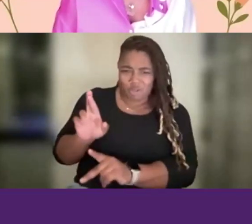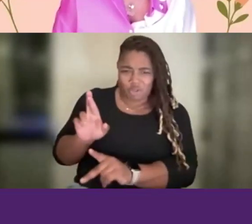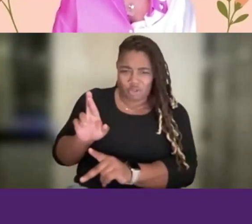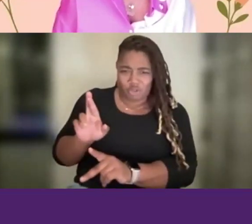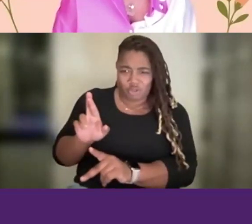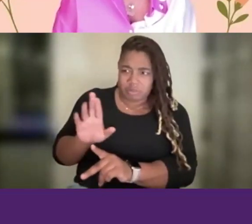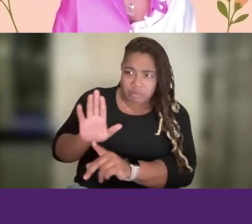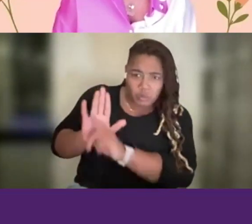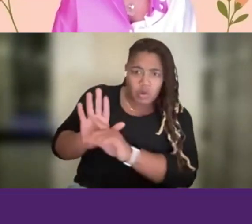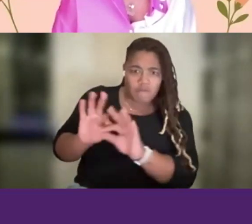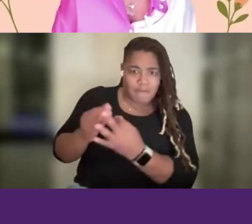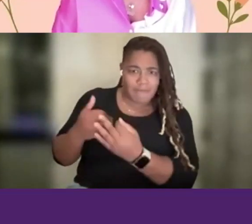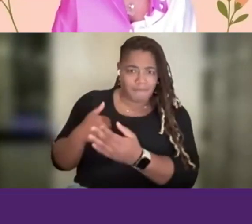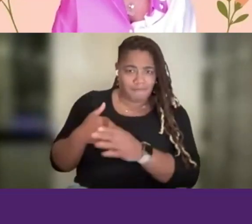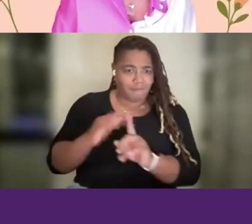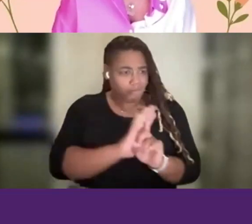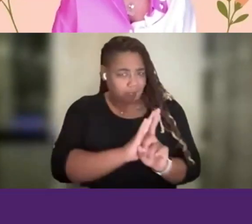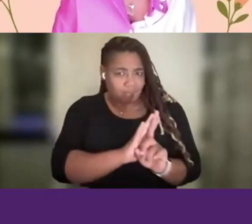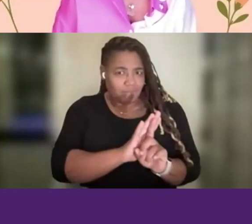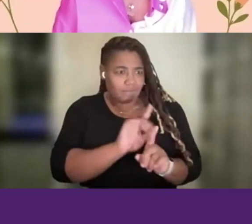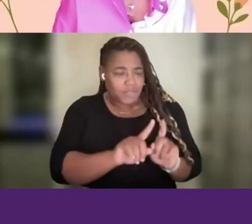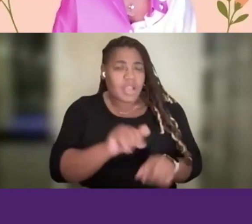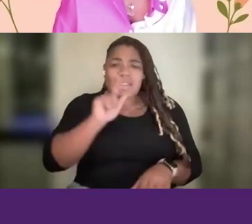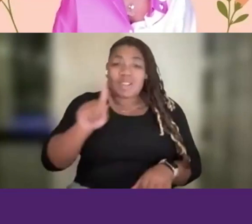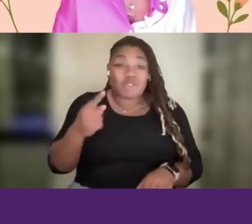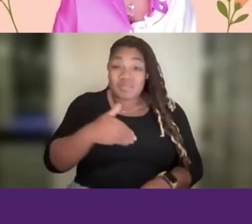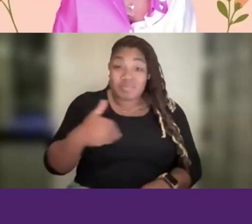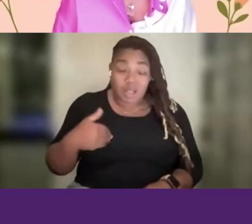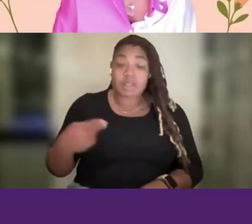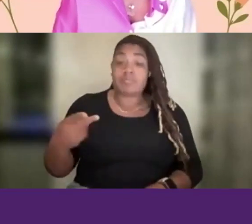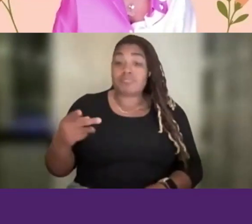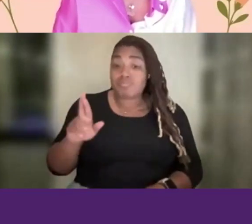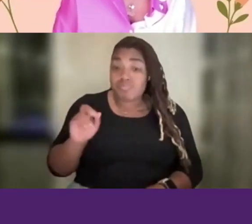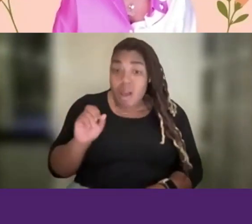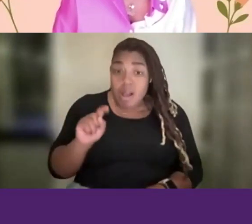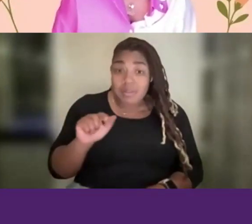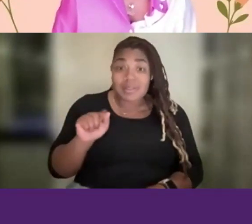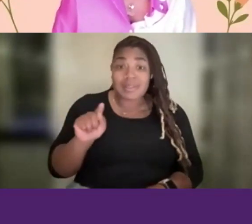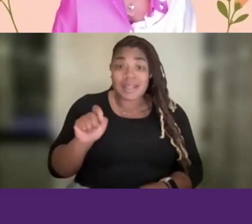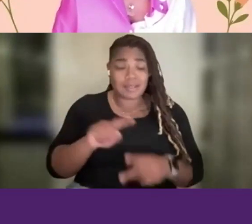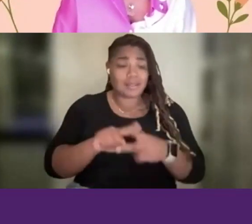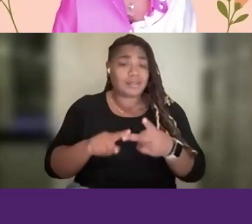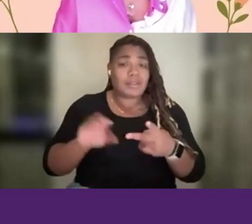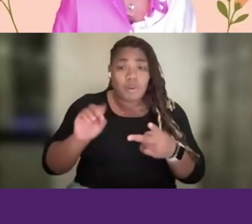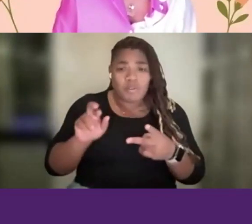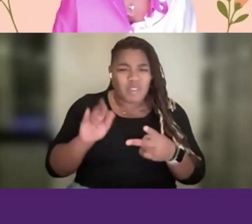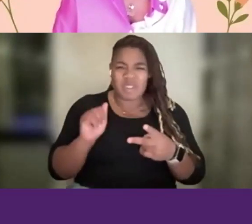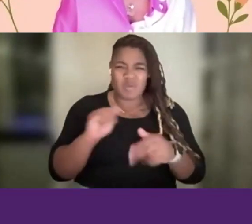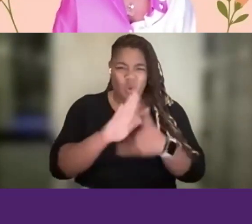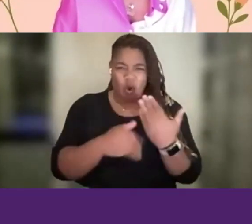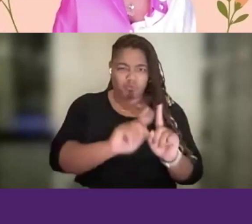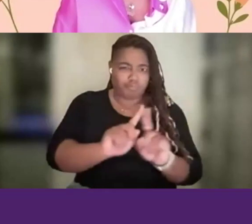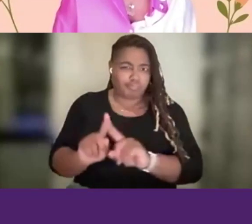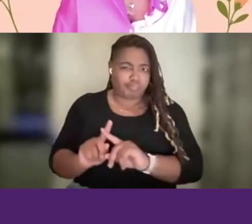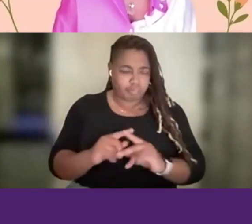family members had, not just breast cancer, but prostate cancer, ovarian cancer. All of these different kinds of cancers can all be